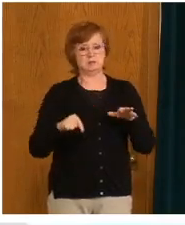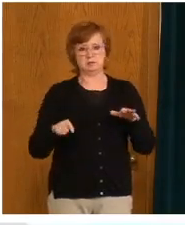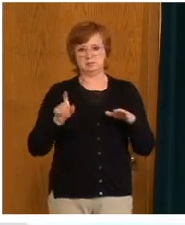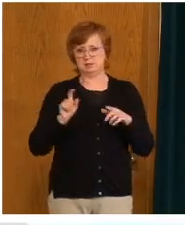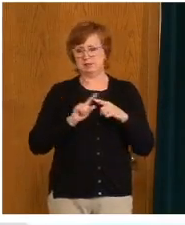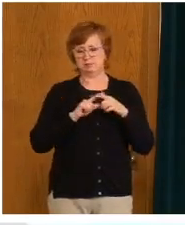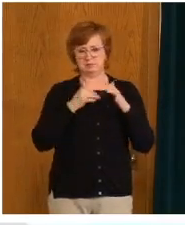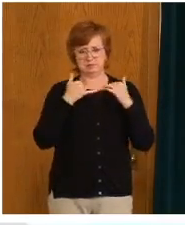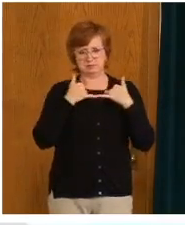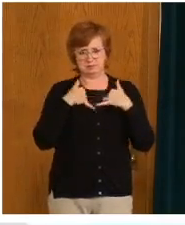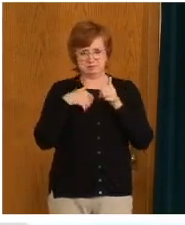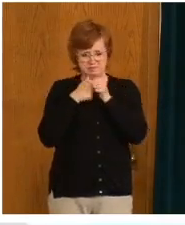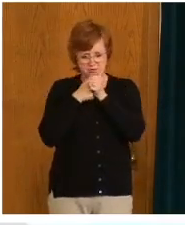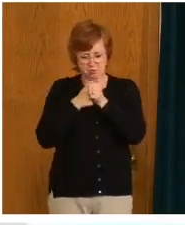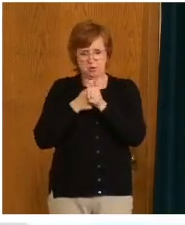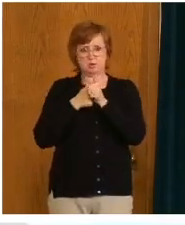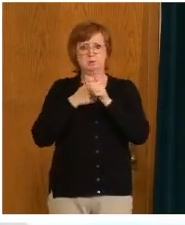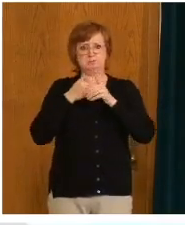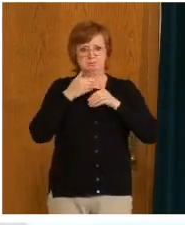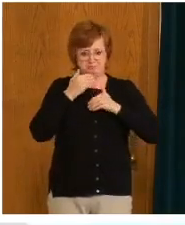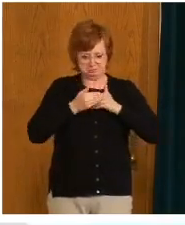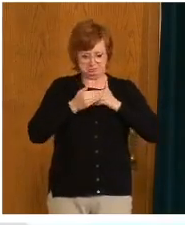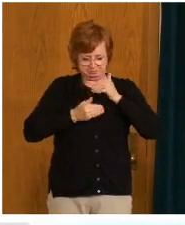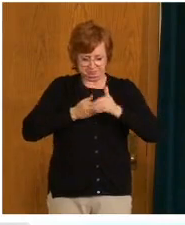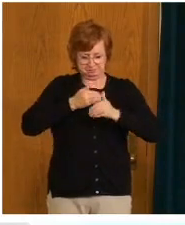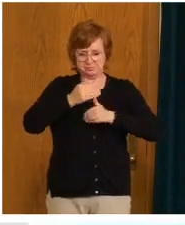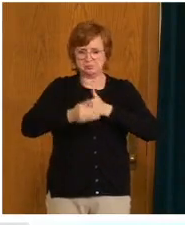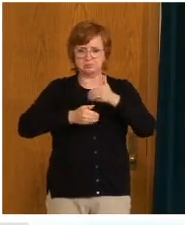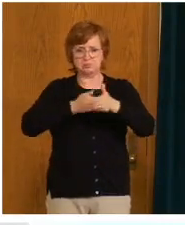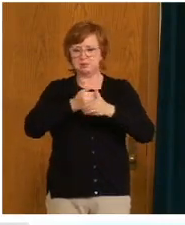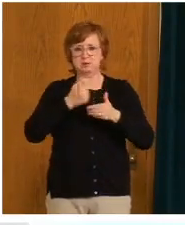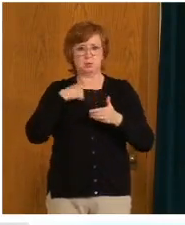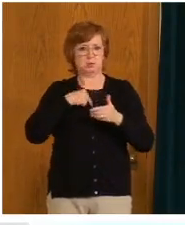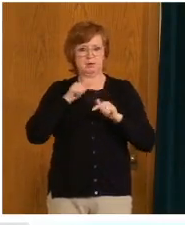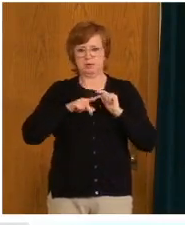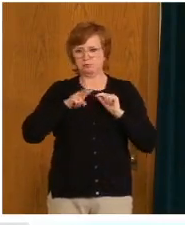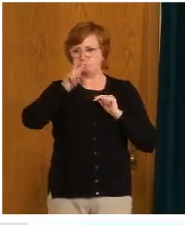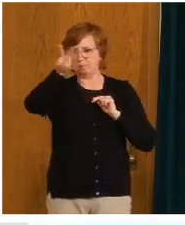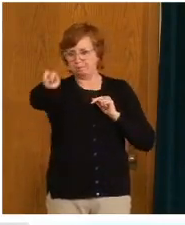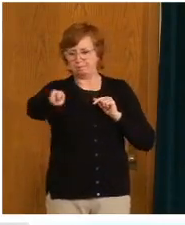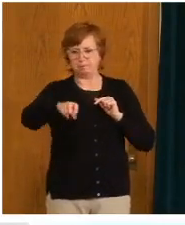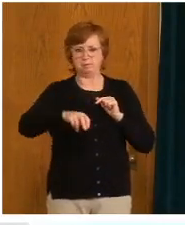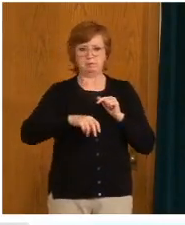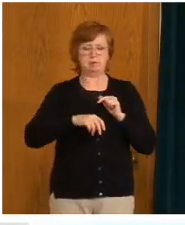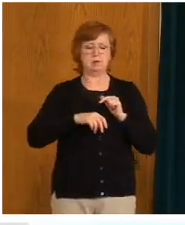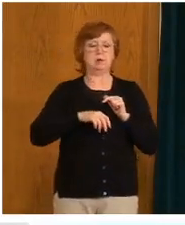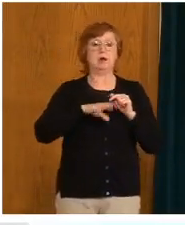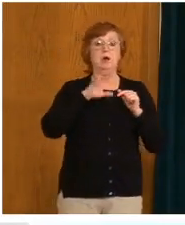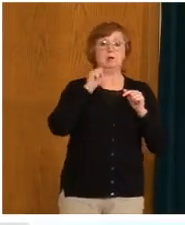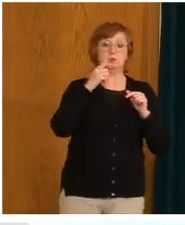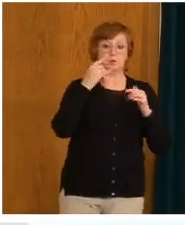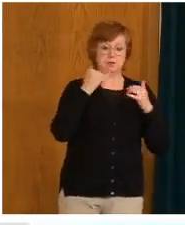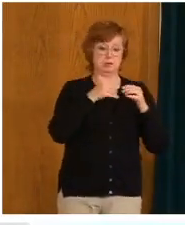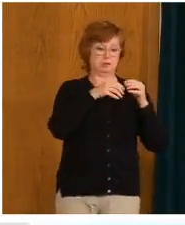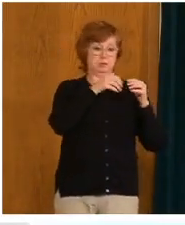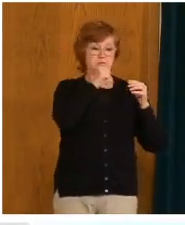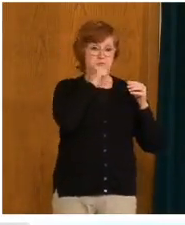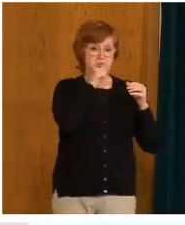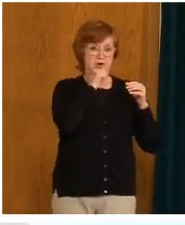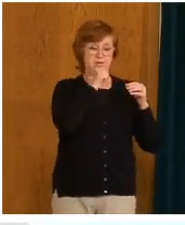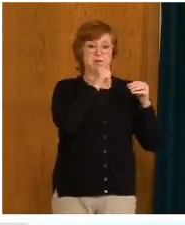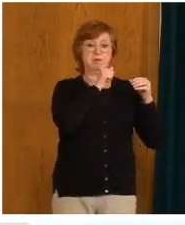systematic way. And, so we are expanding indoor and outdoor private